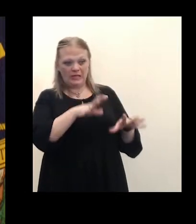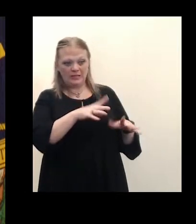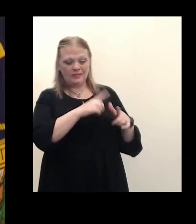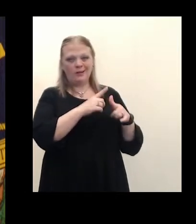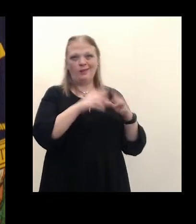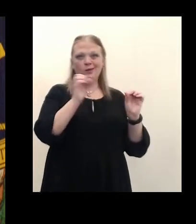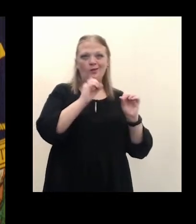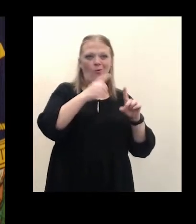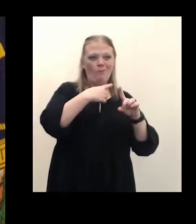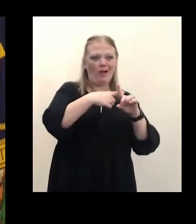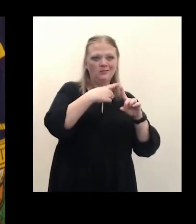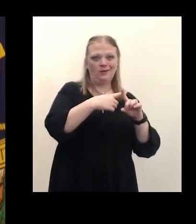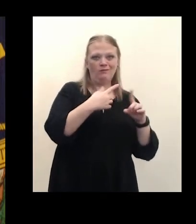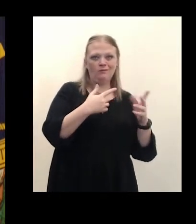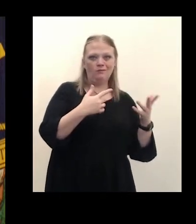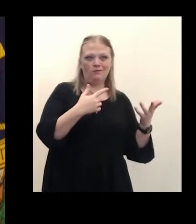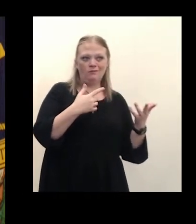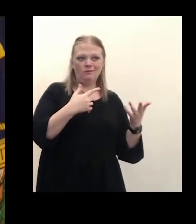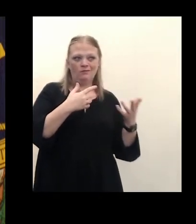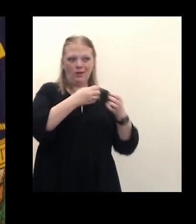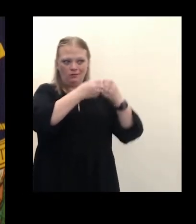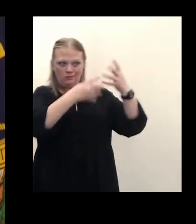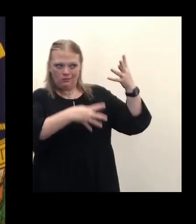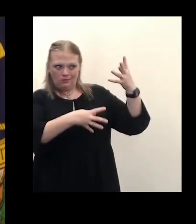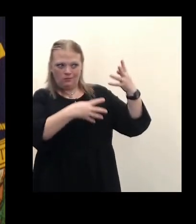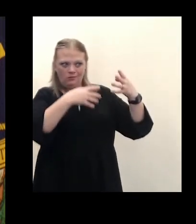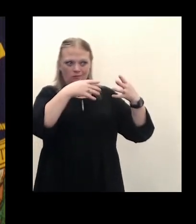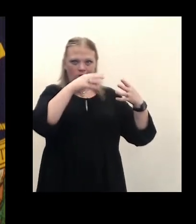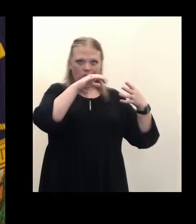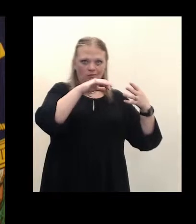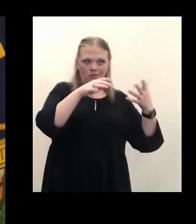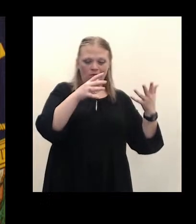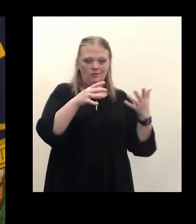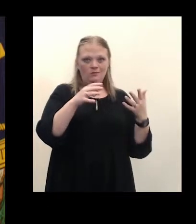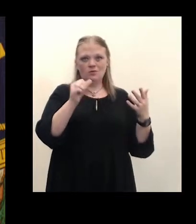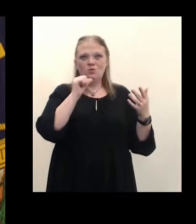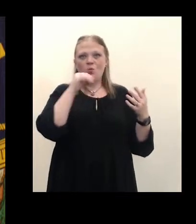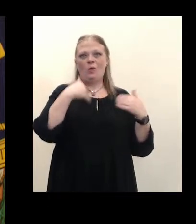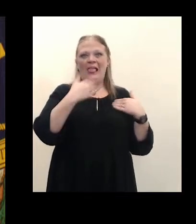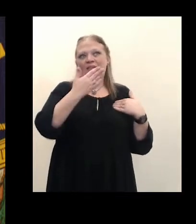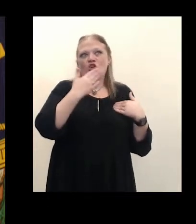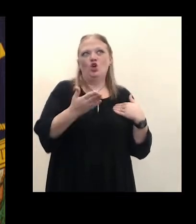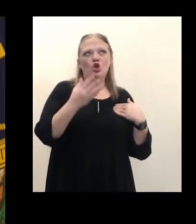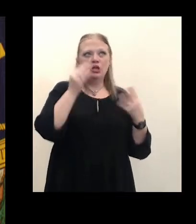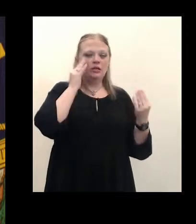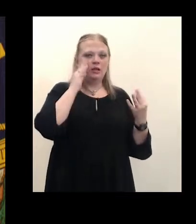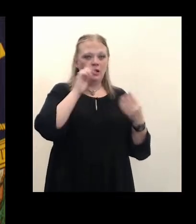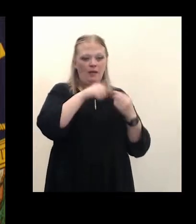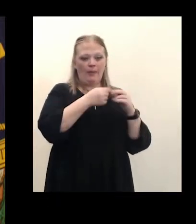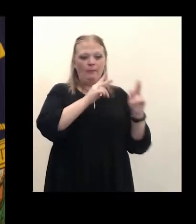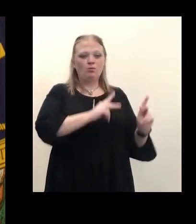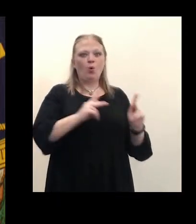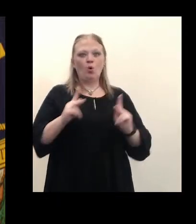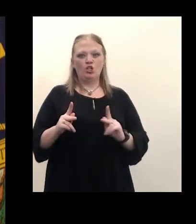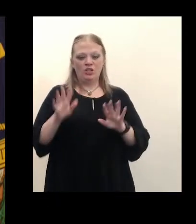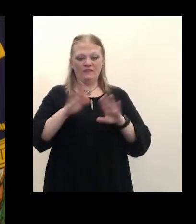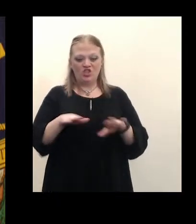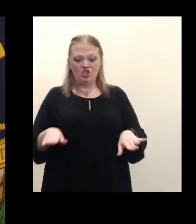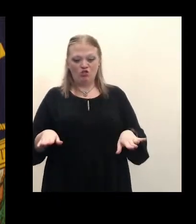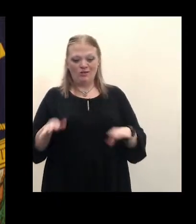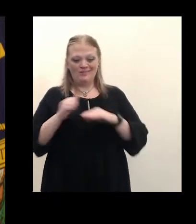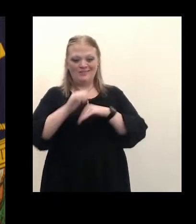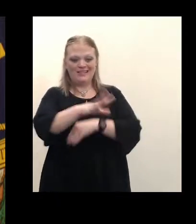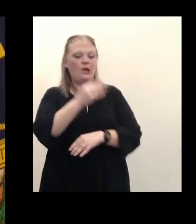we really, nobody has in the county has any good data about the proportion of children who are sent home